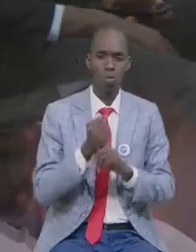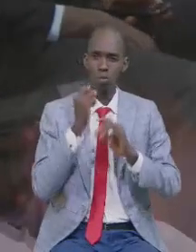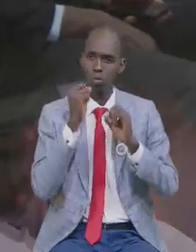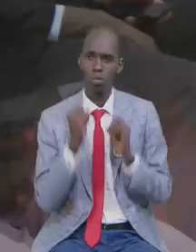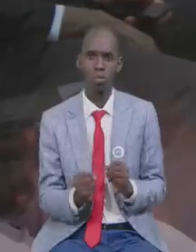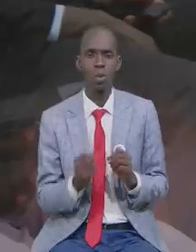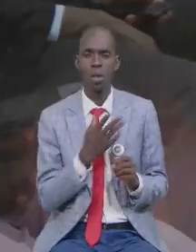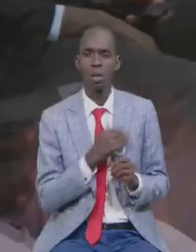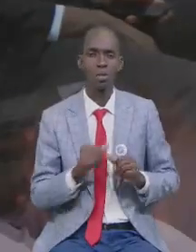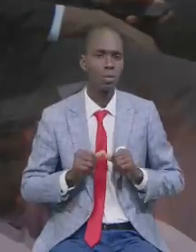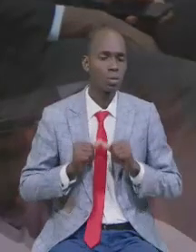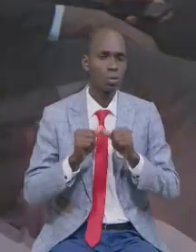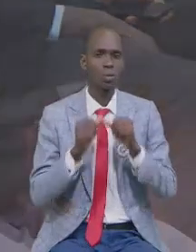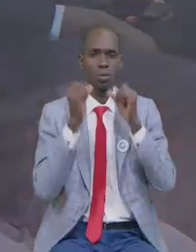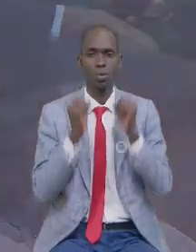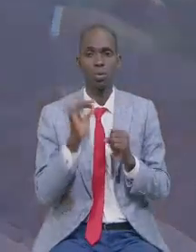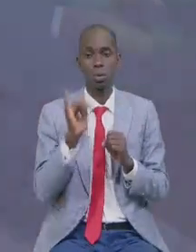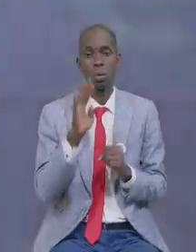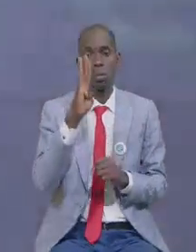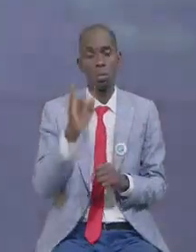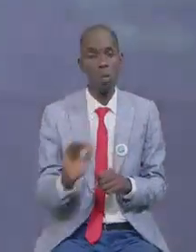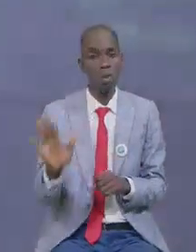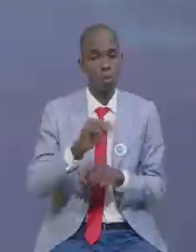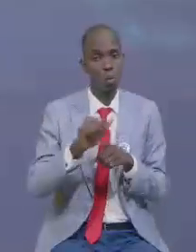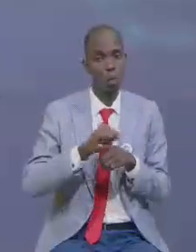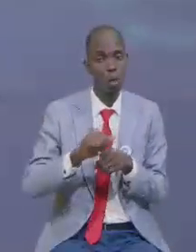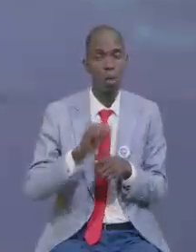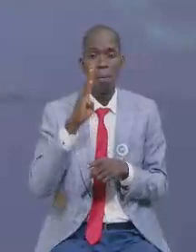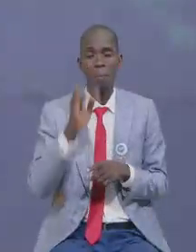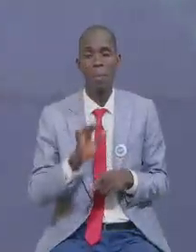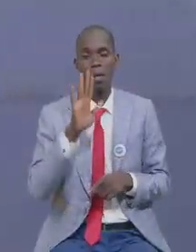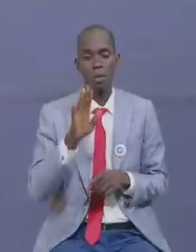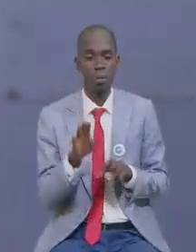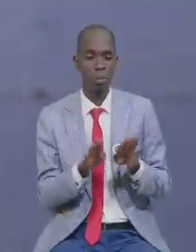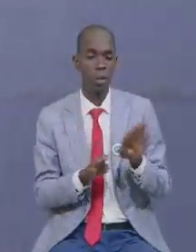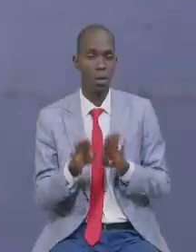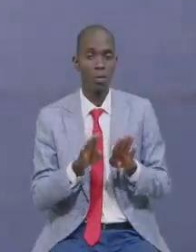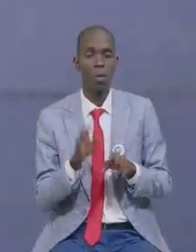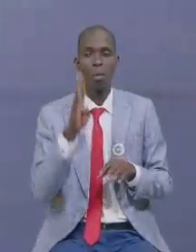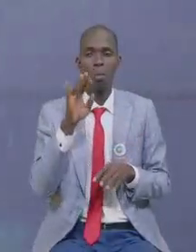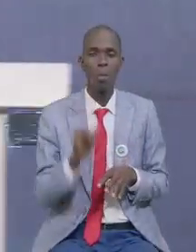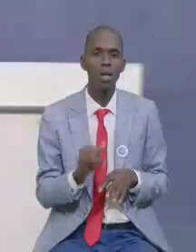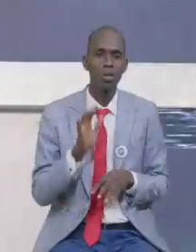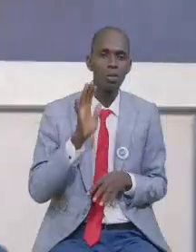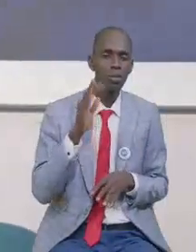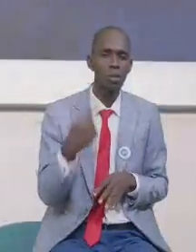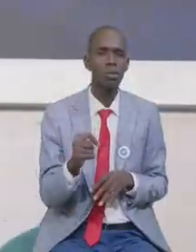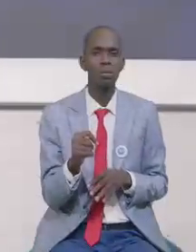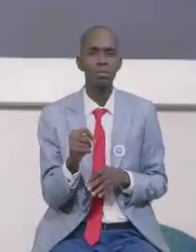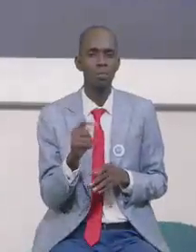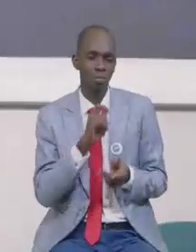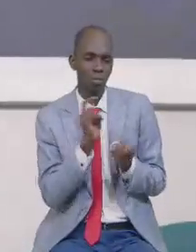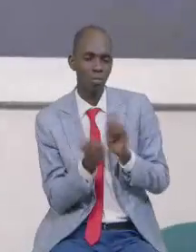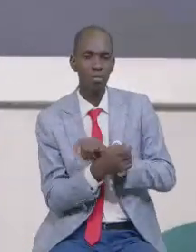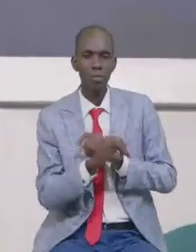forth by your practice, if you hold forth by your behavior, if you hold forth by the transforming grace